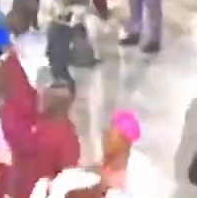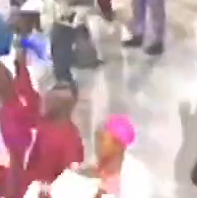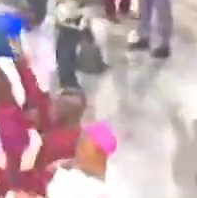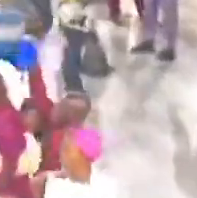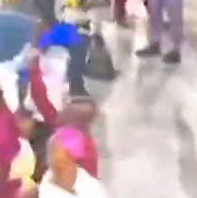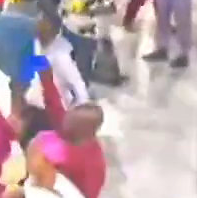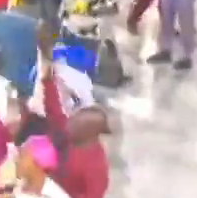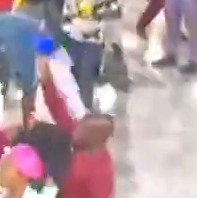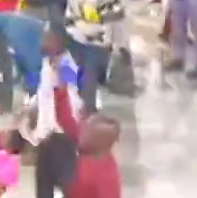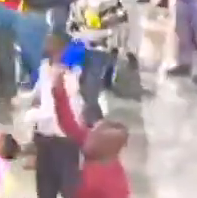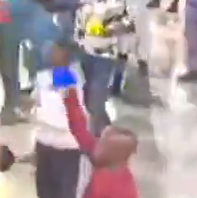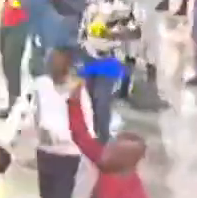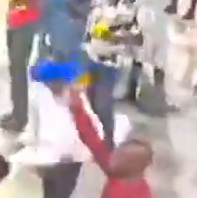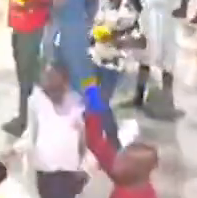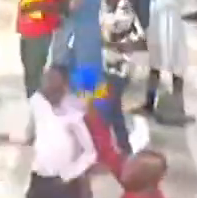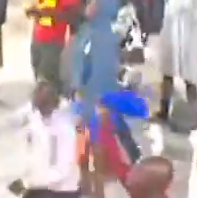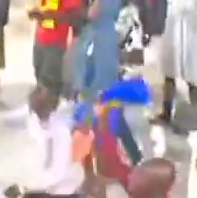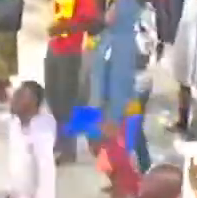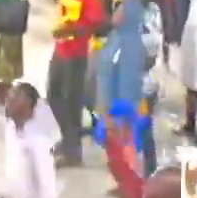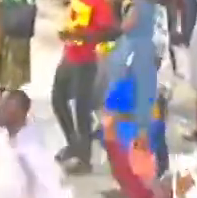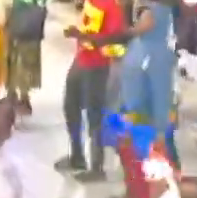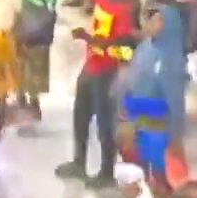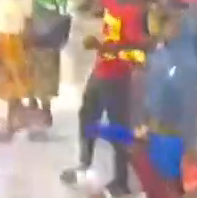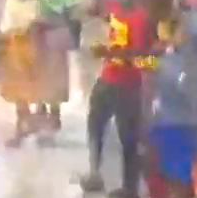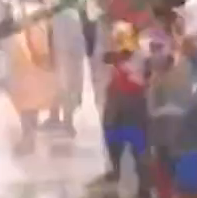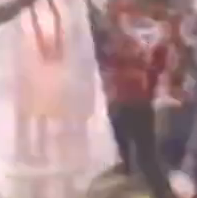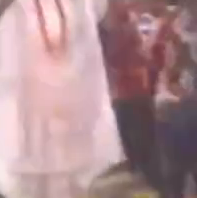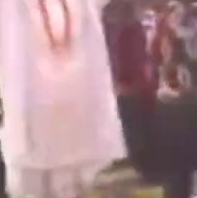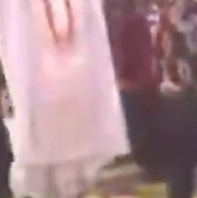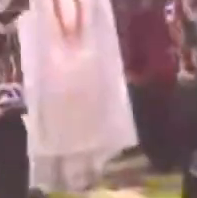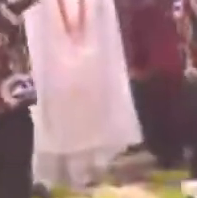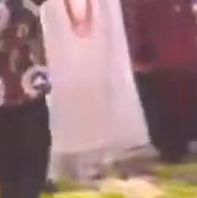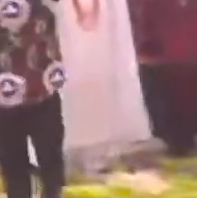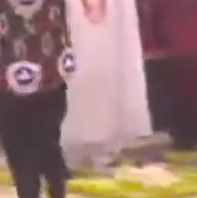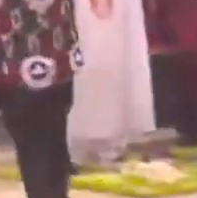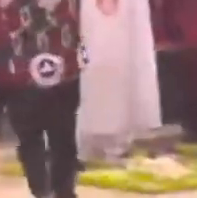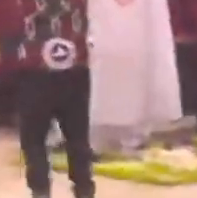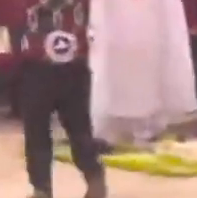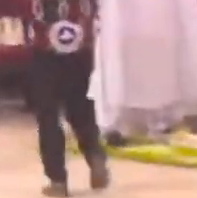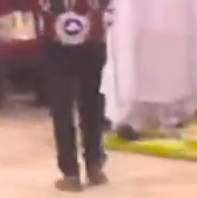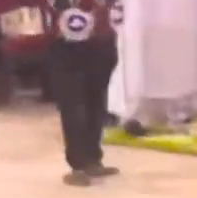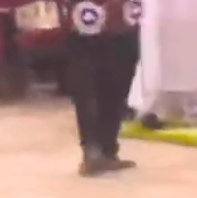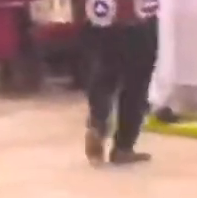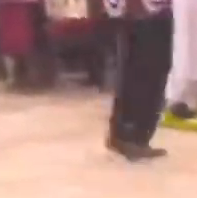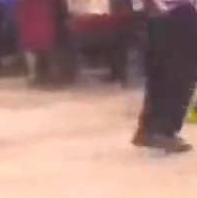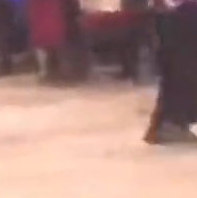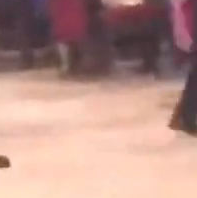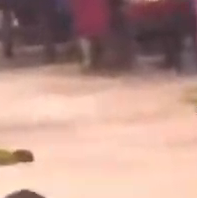God bless you.